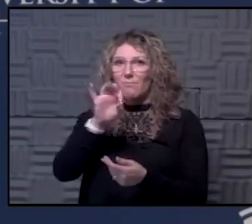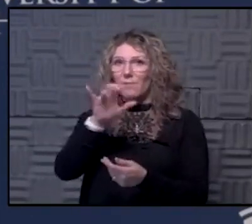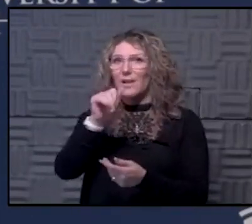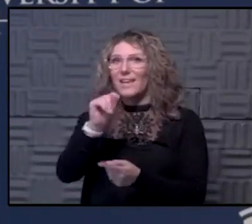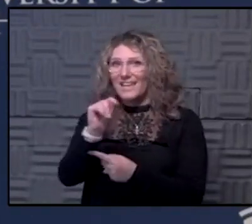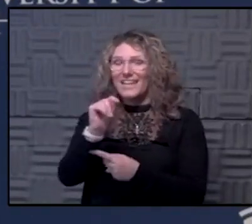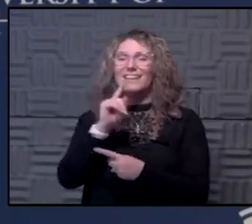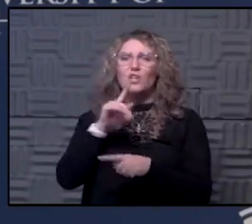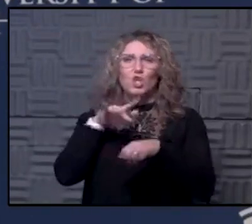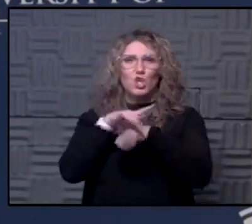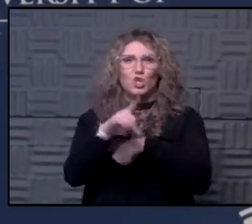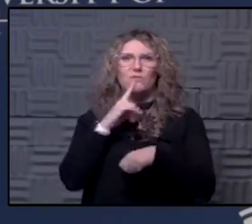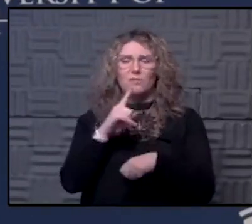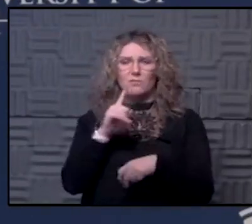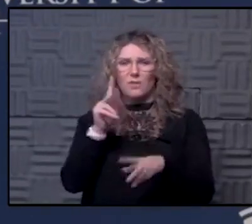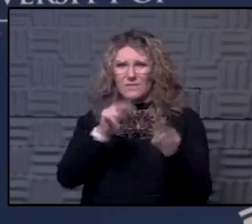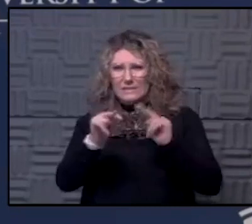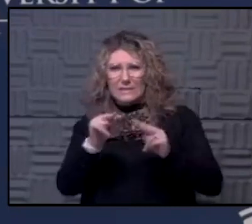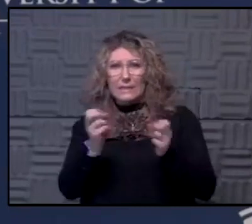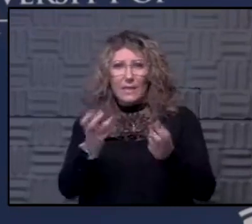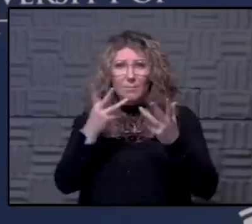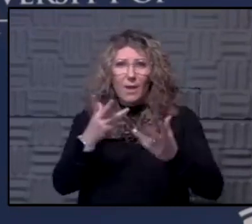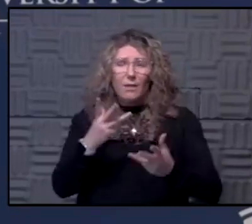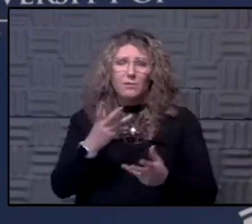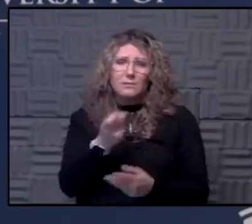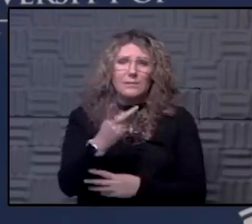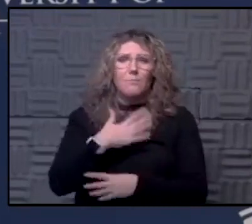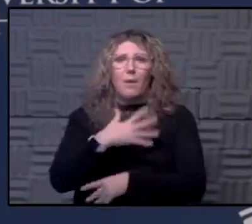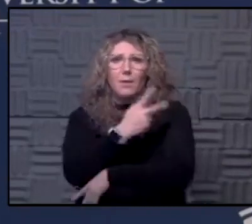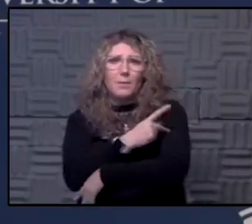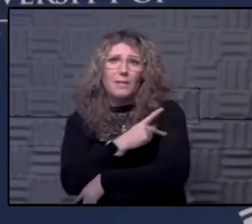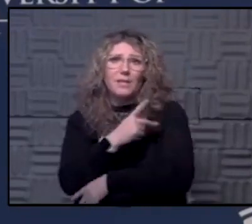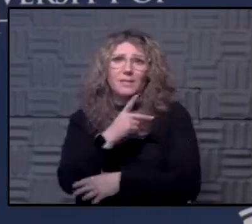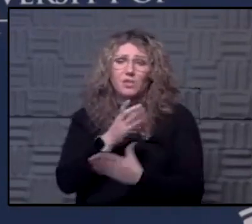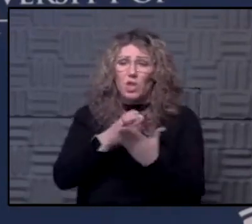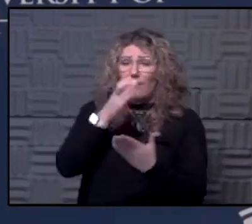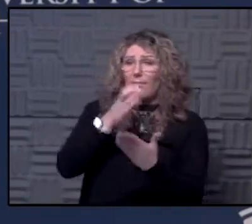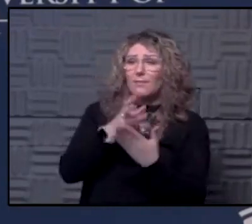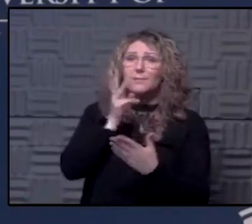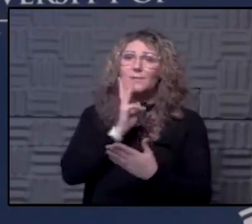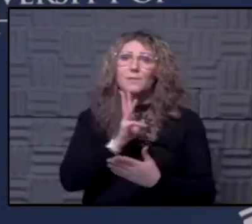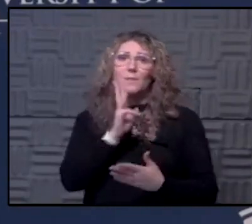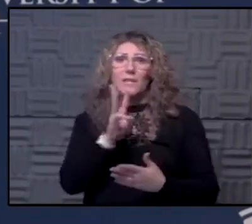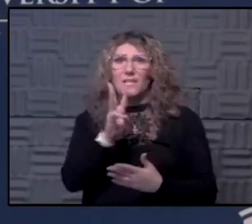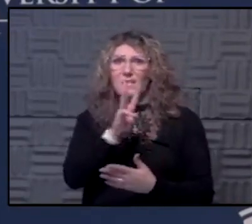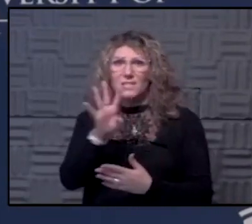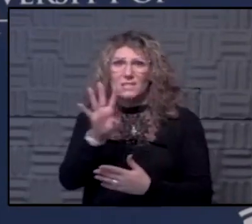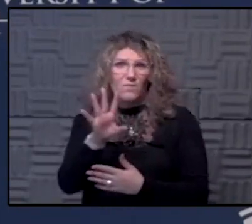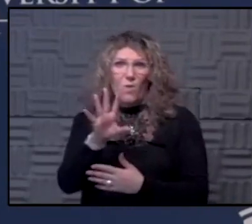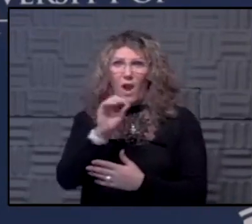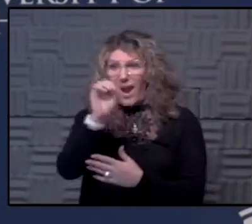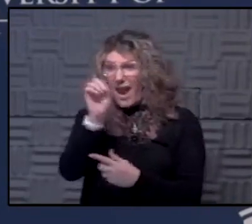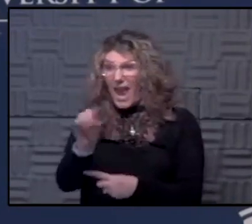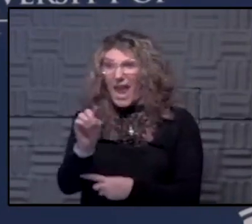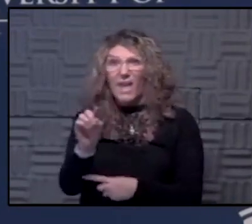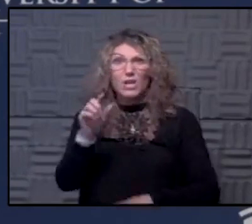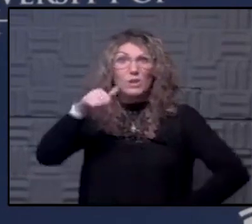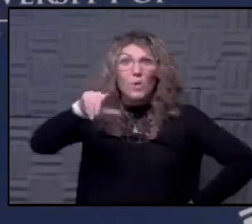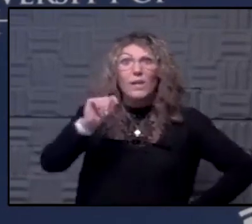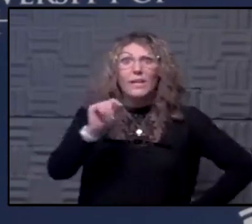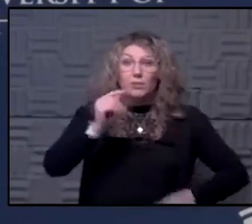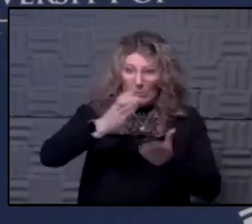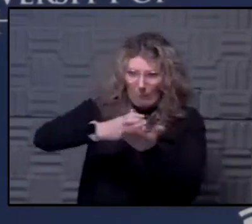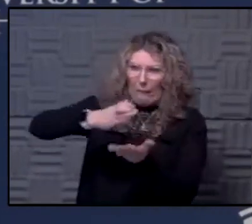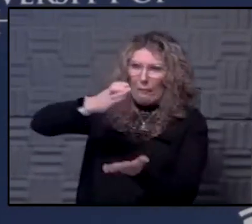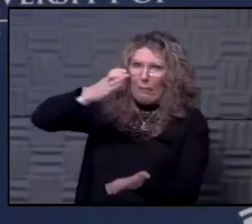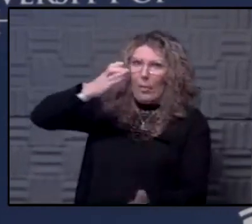you have to look at the amount that you're taking. So for some of my patients, you know, a glass of wine might be the 64-ounce QT cup, you know,